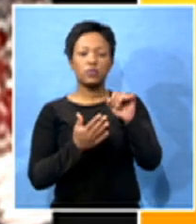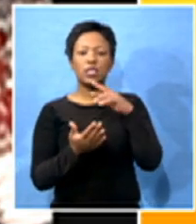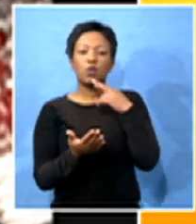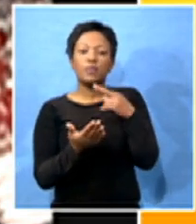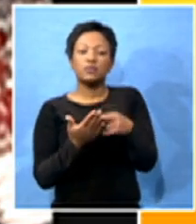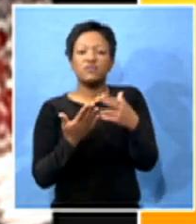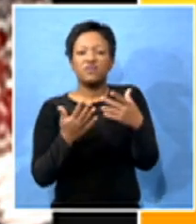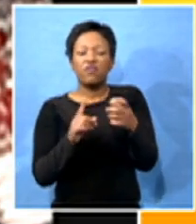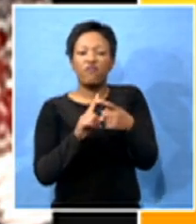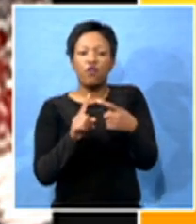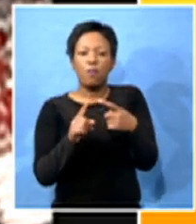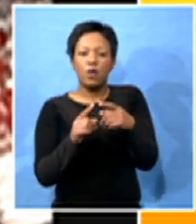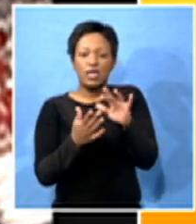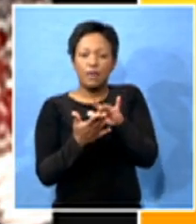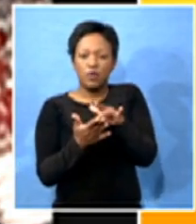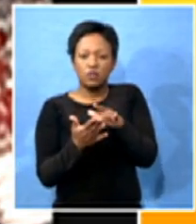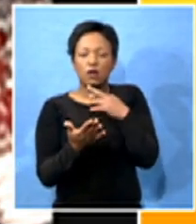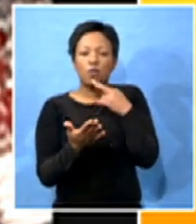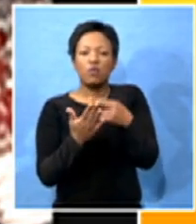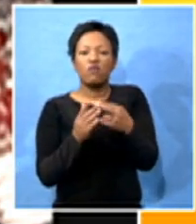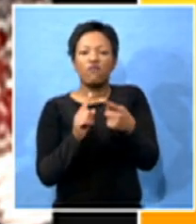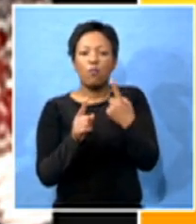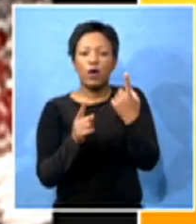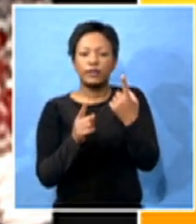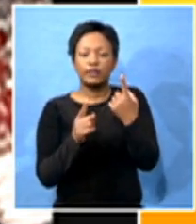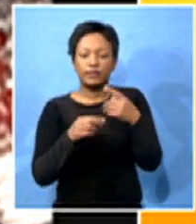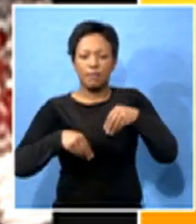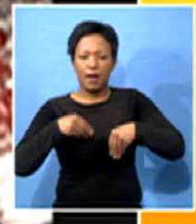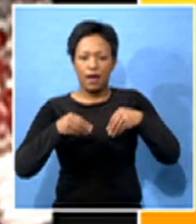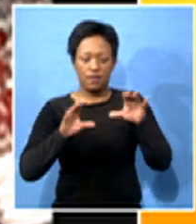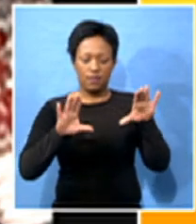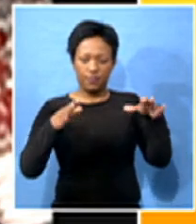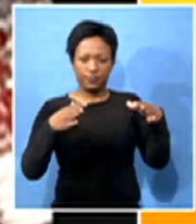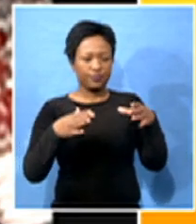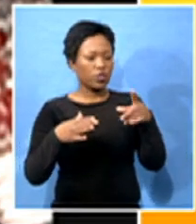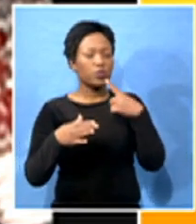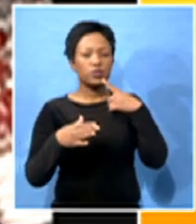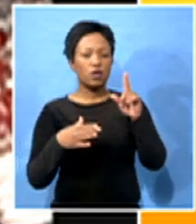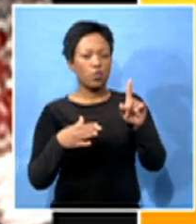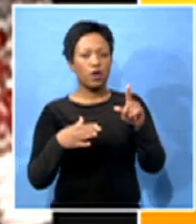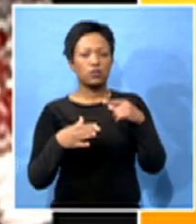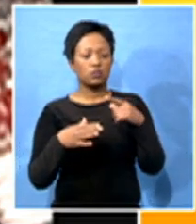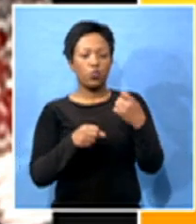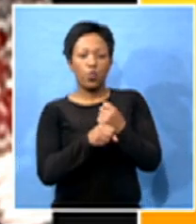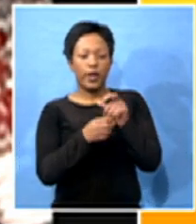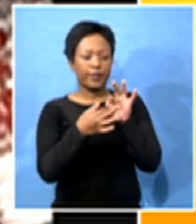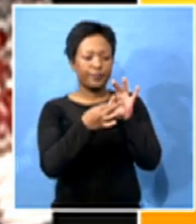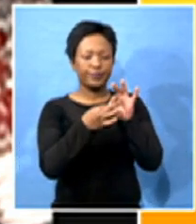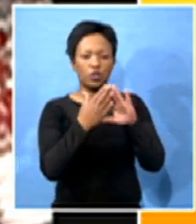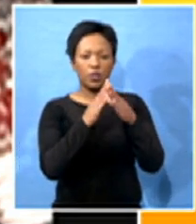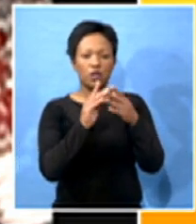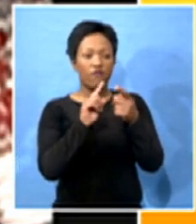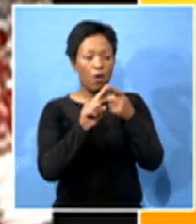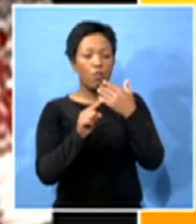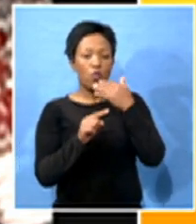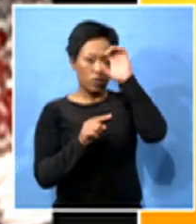of this position and recommendations to the mining industry. What are you saying? How do we work with the communities? What do you want from the mining industry?